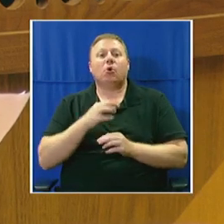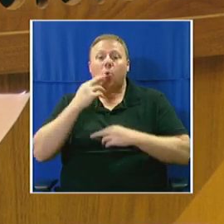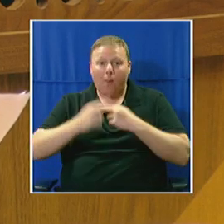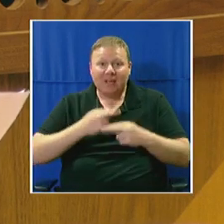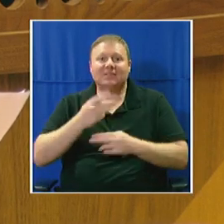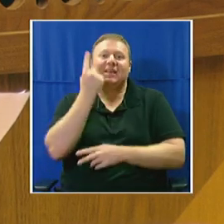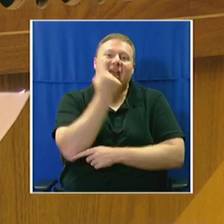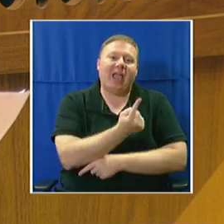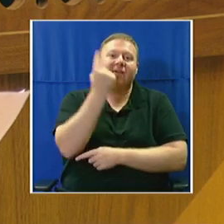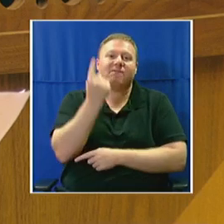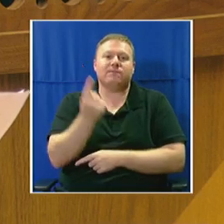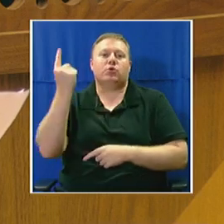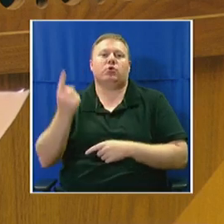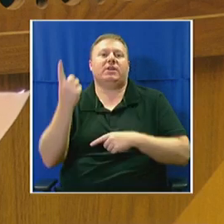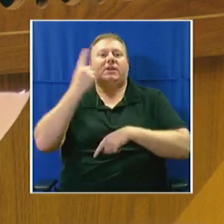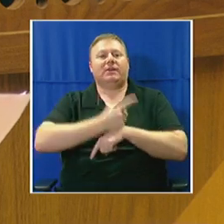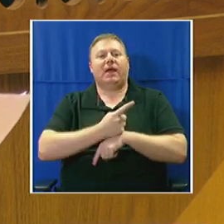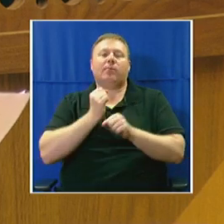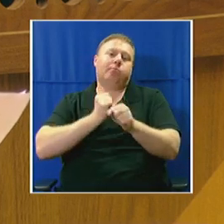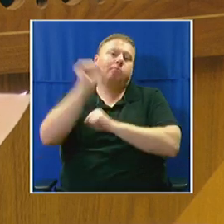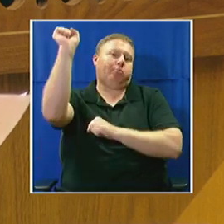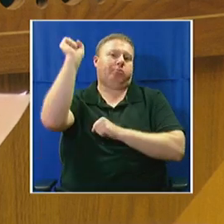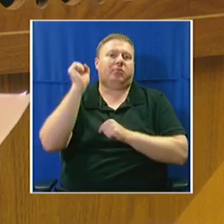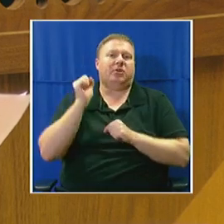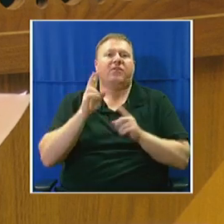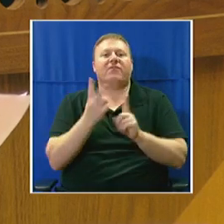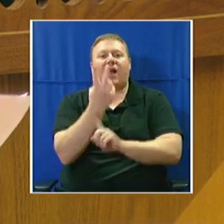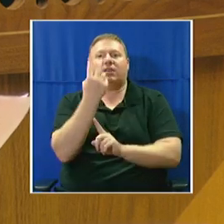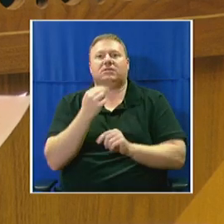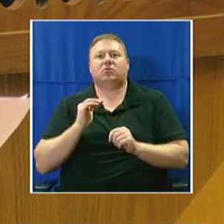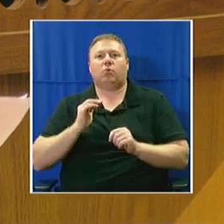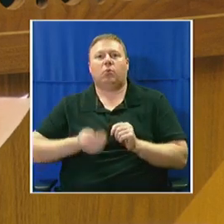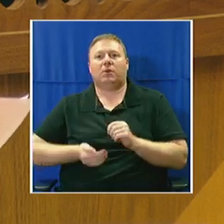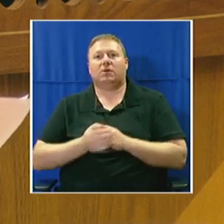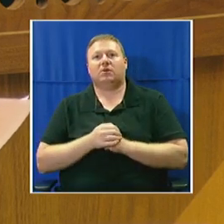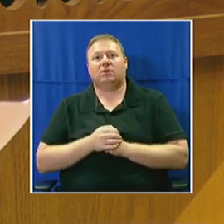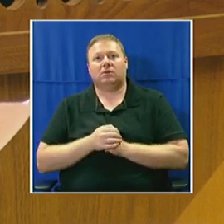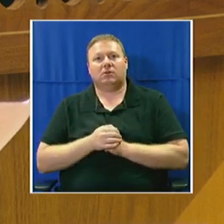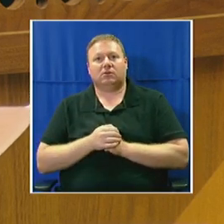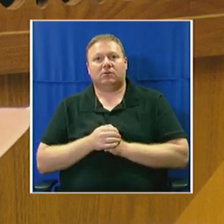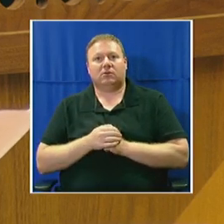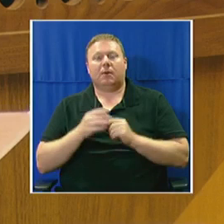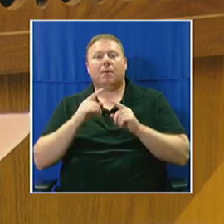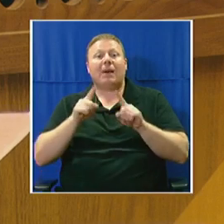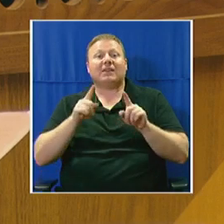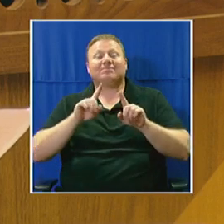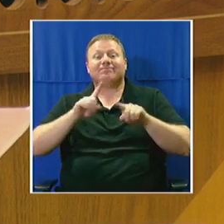been have been reported every day must be a day of activism against gender-based violence I